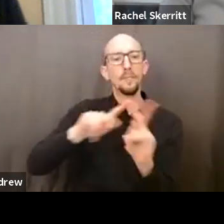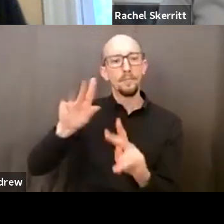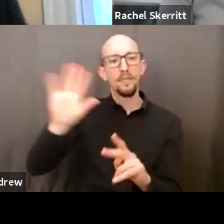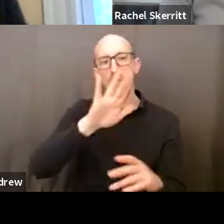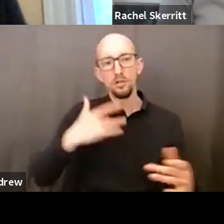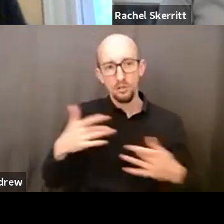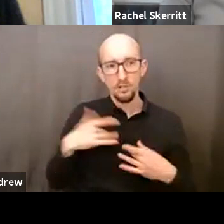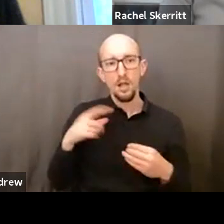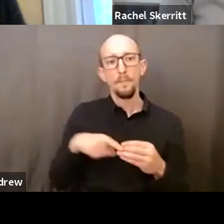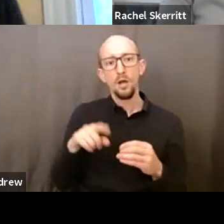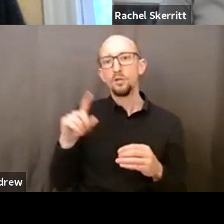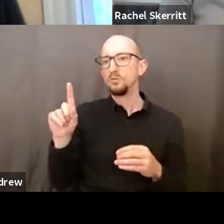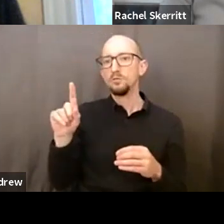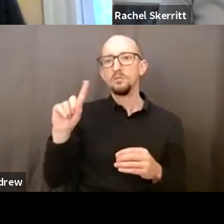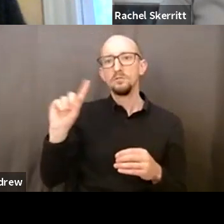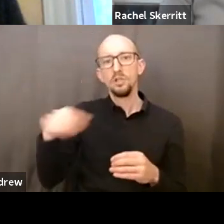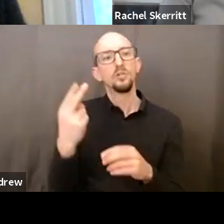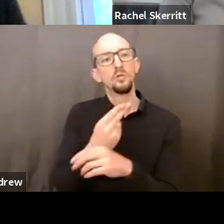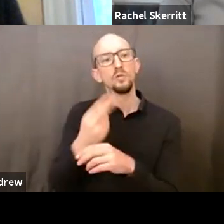using straight grades.